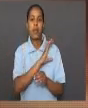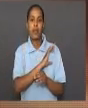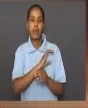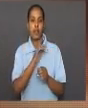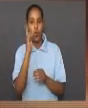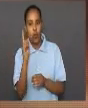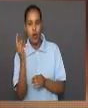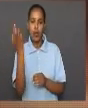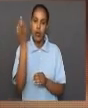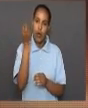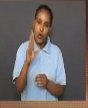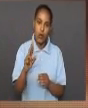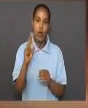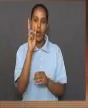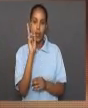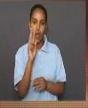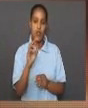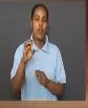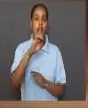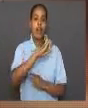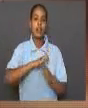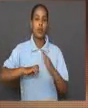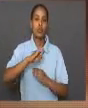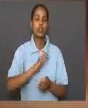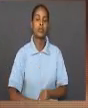one or a pair of electrons.